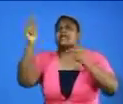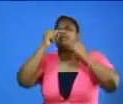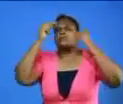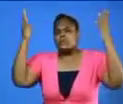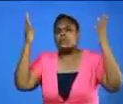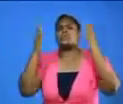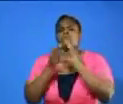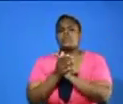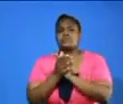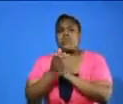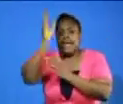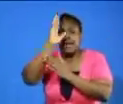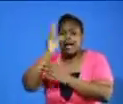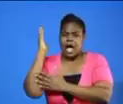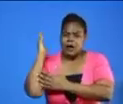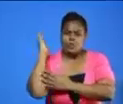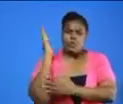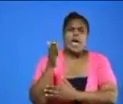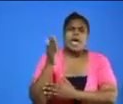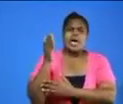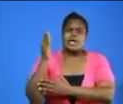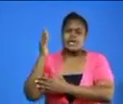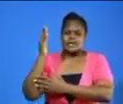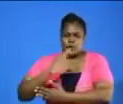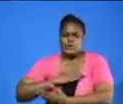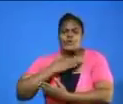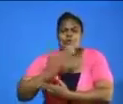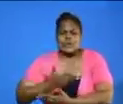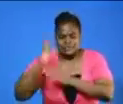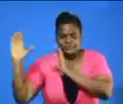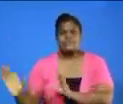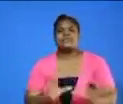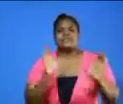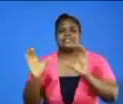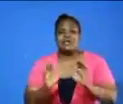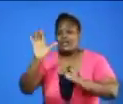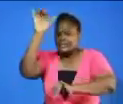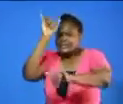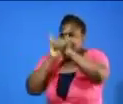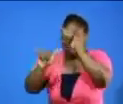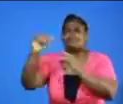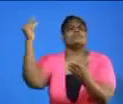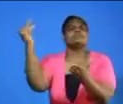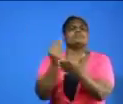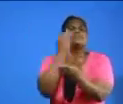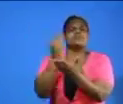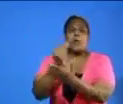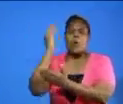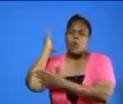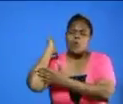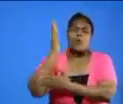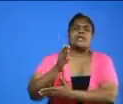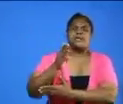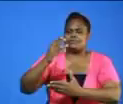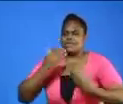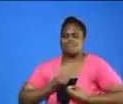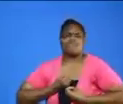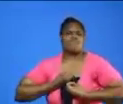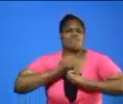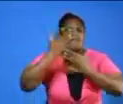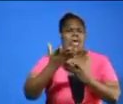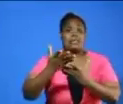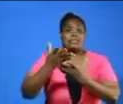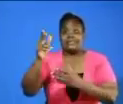Hallelujah! God's will be done. The everlasting gospel shall be preached.